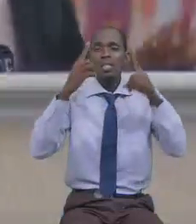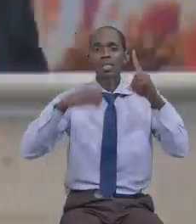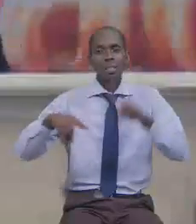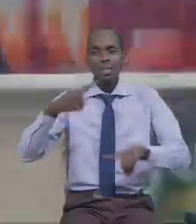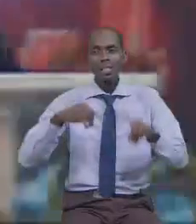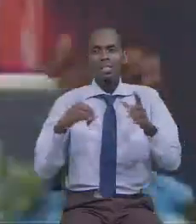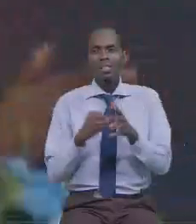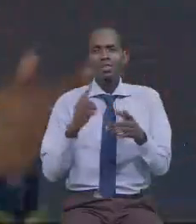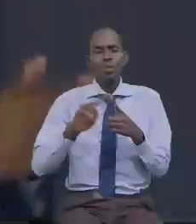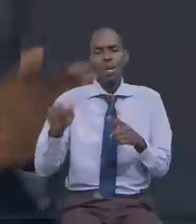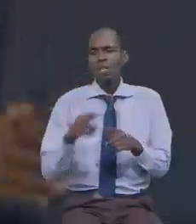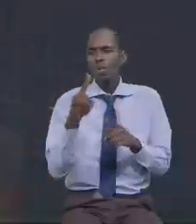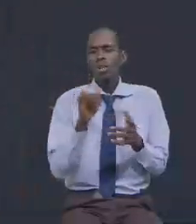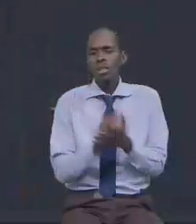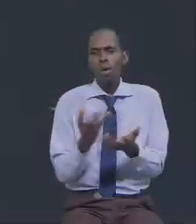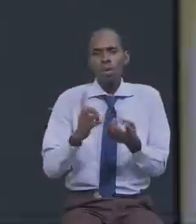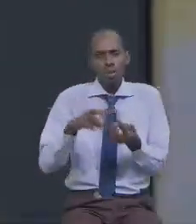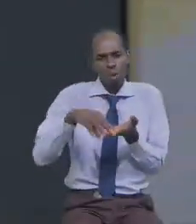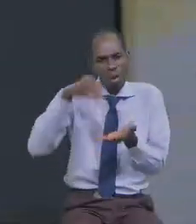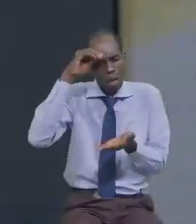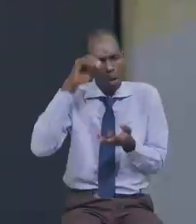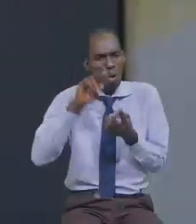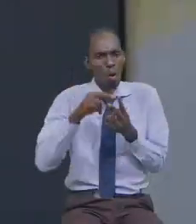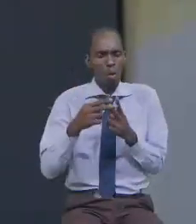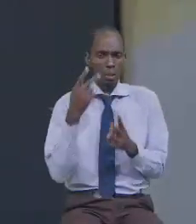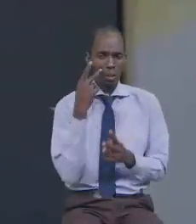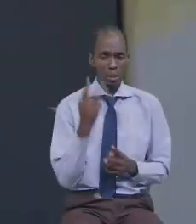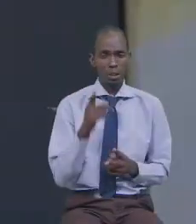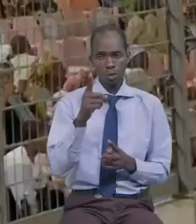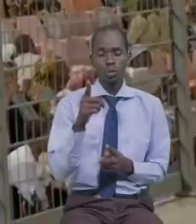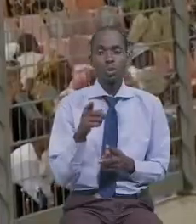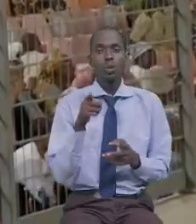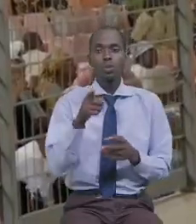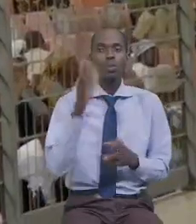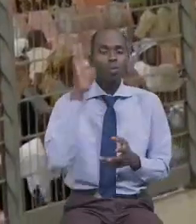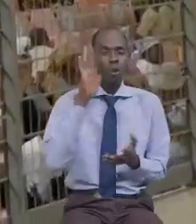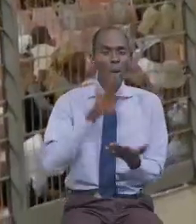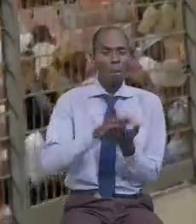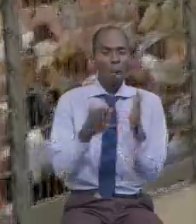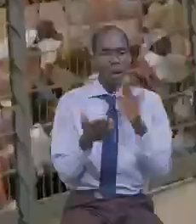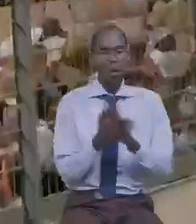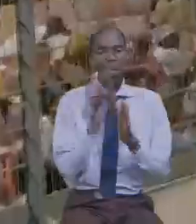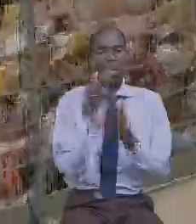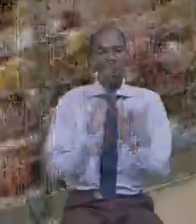to learn and to hear. You will become what you say.